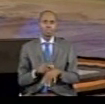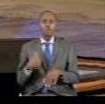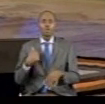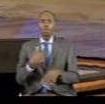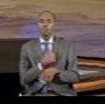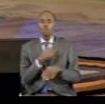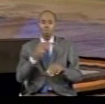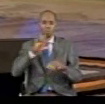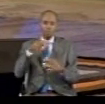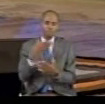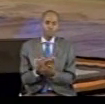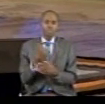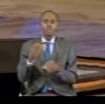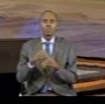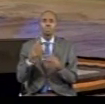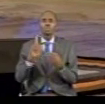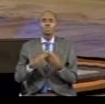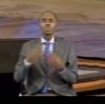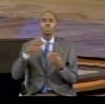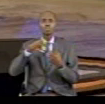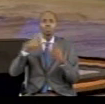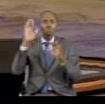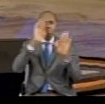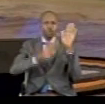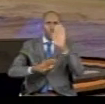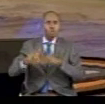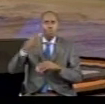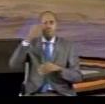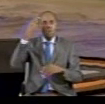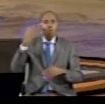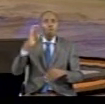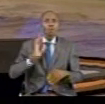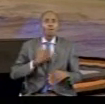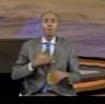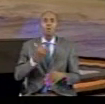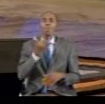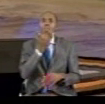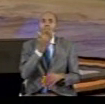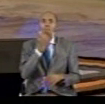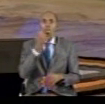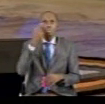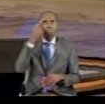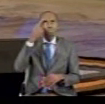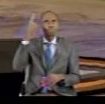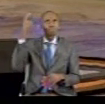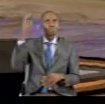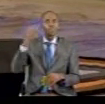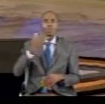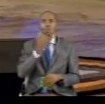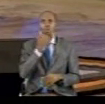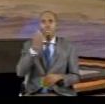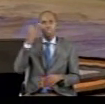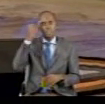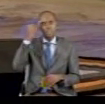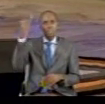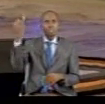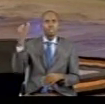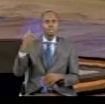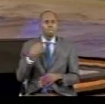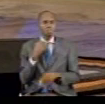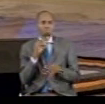trouble because of our supposition. I see that person and I look at